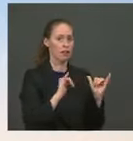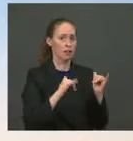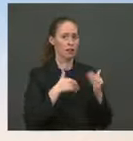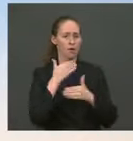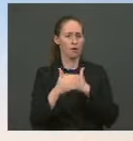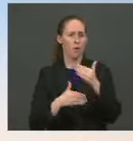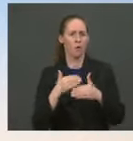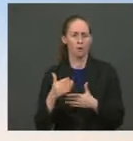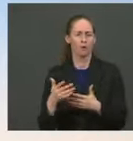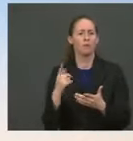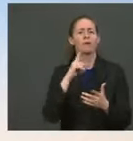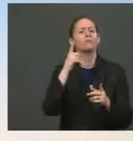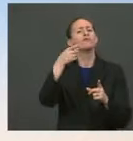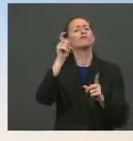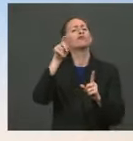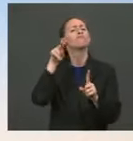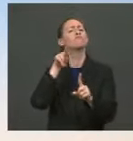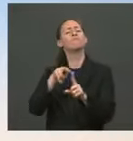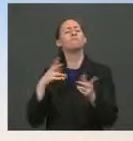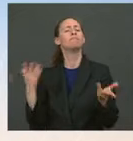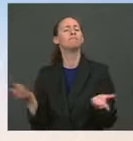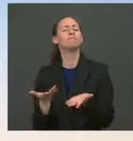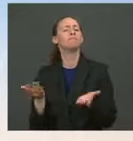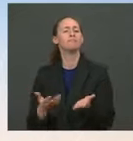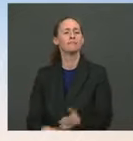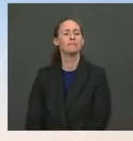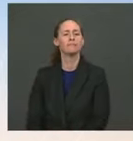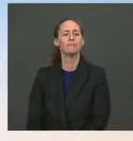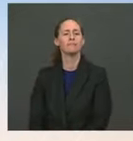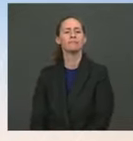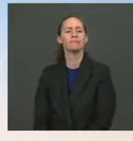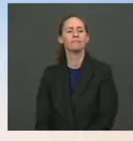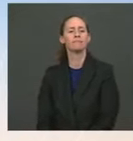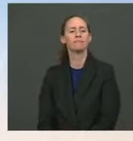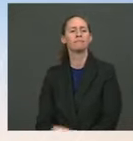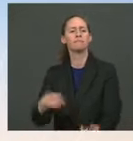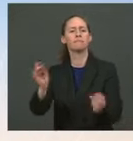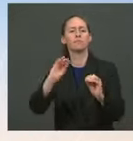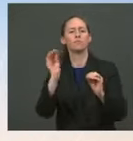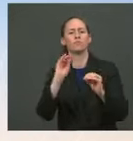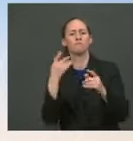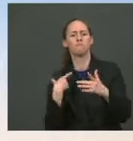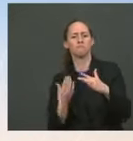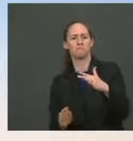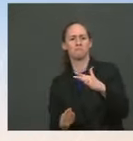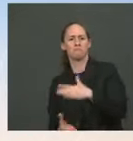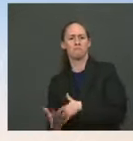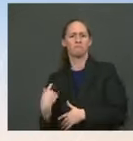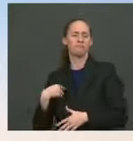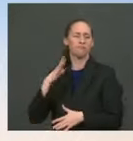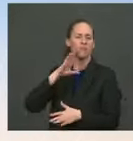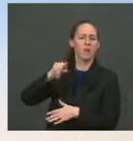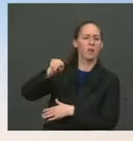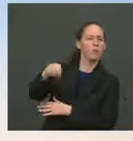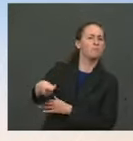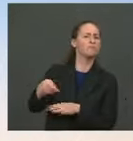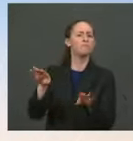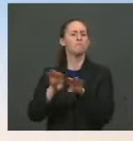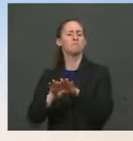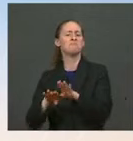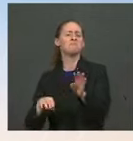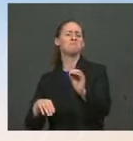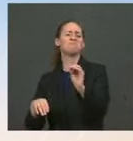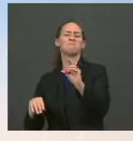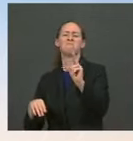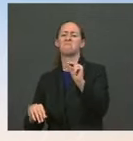more than that, and certainly not an indicator that the U.S. government is considering shutdown. That is something that we're not going to do. As it relates